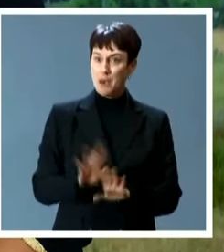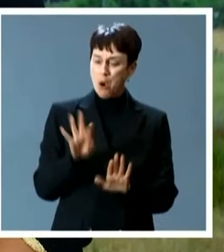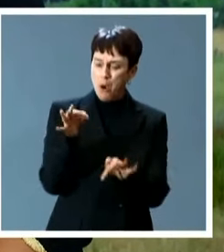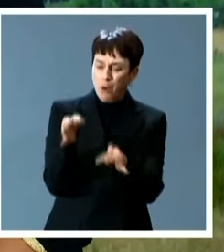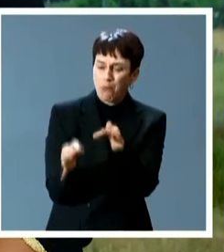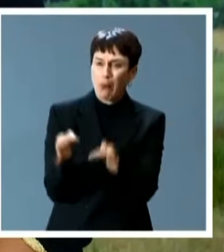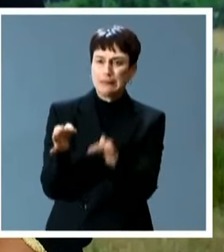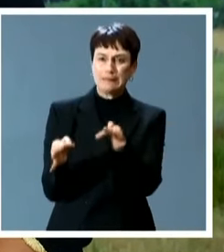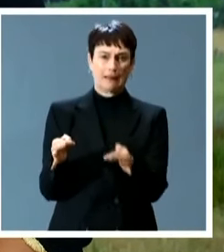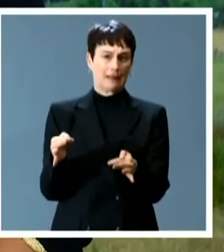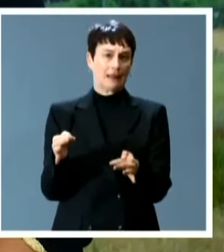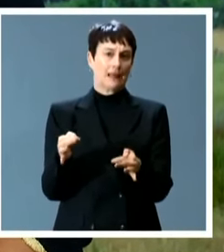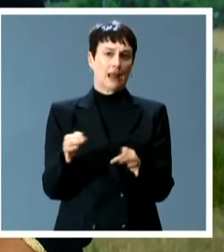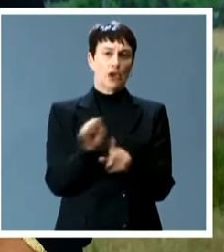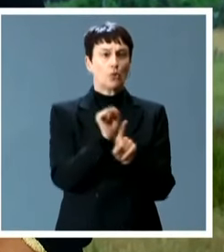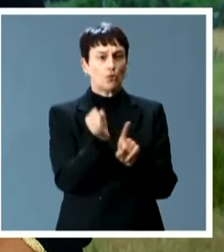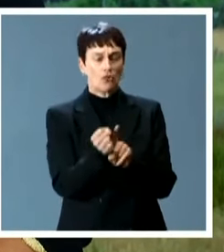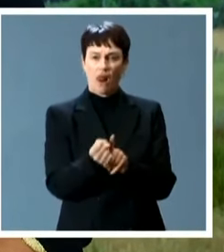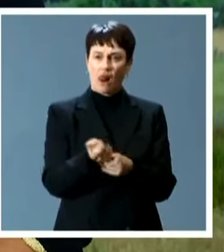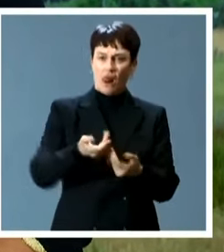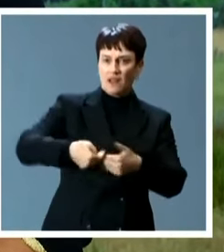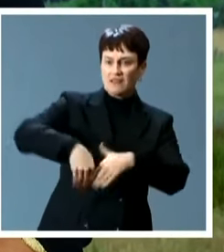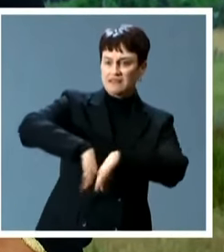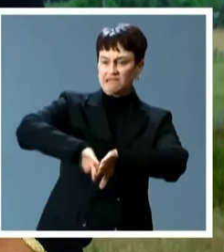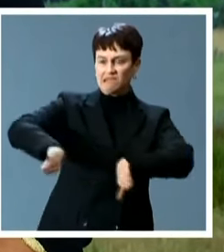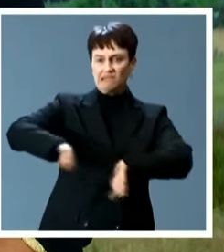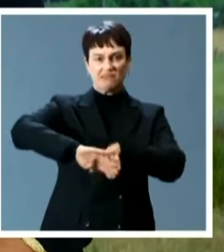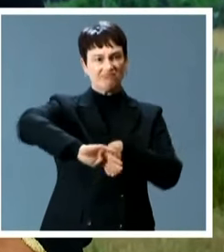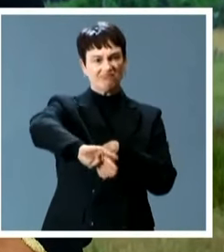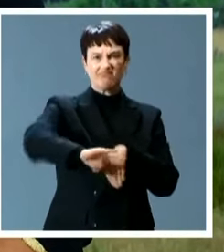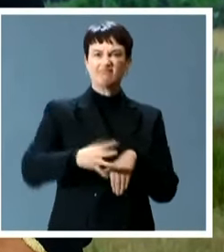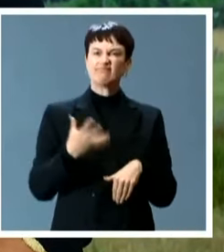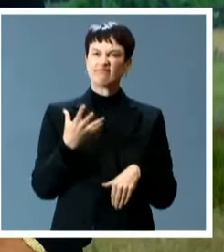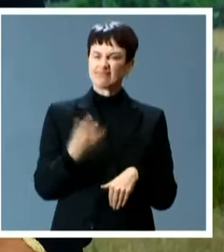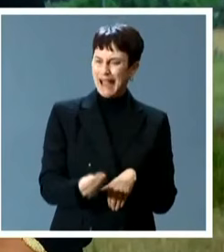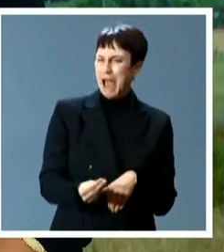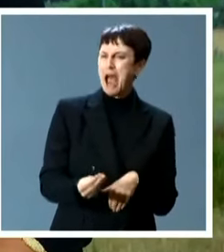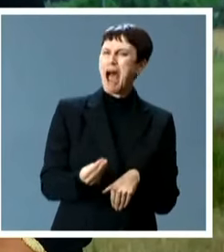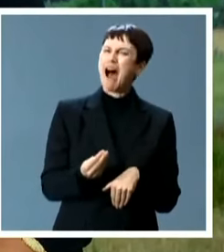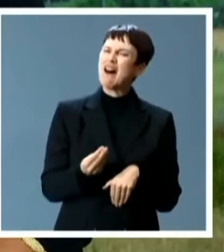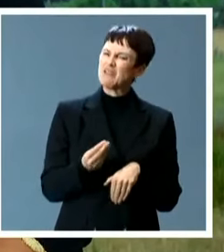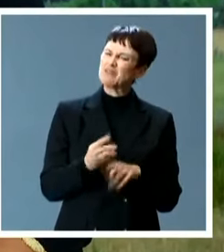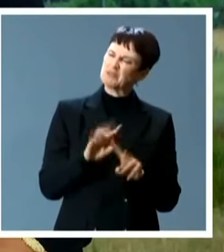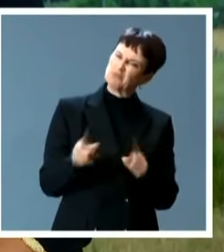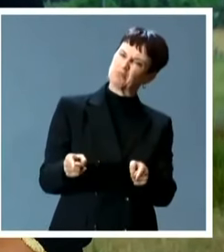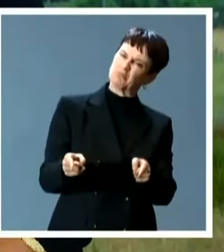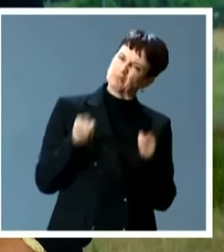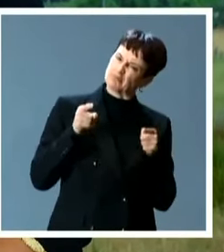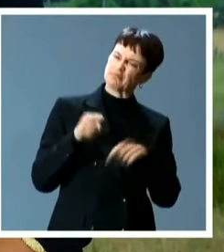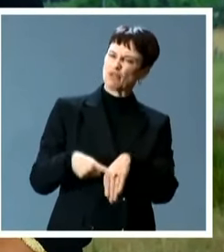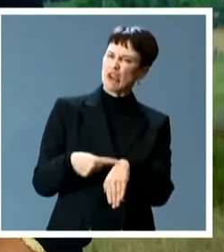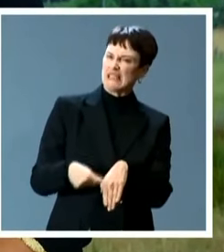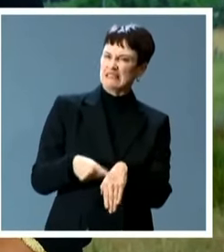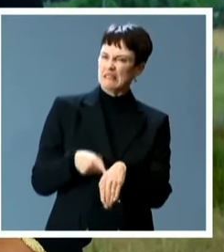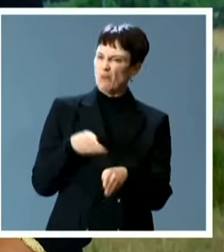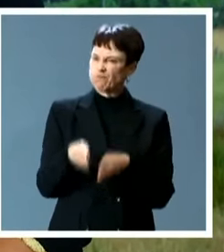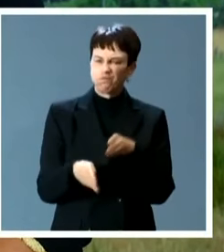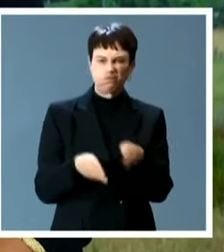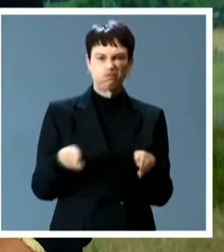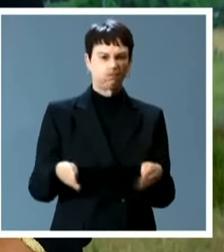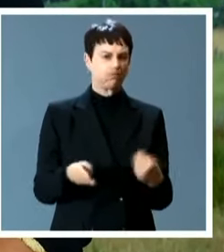social divides and toxic structural racism, and equal power